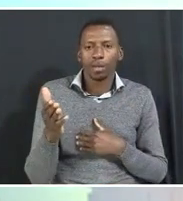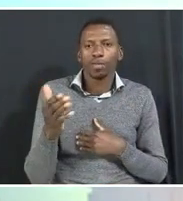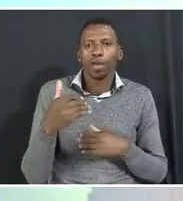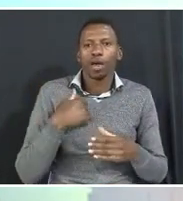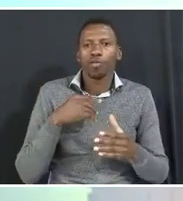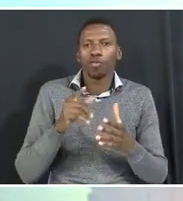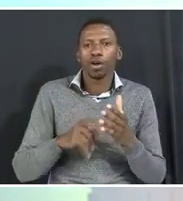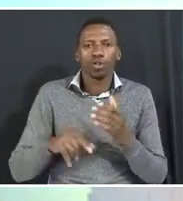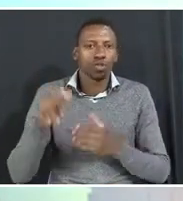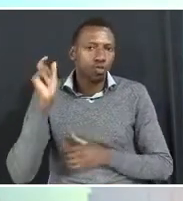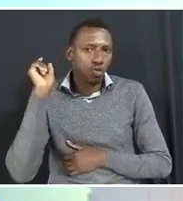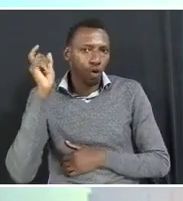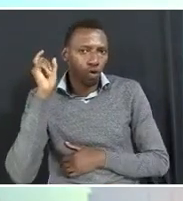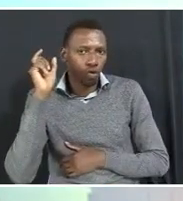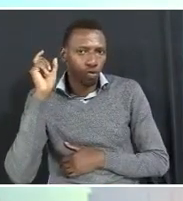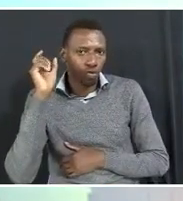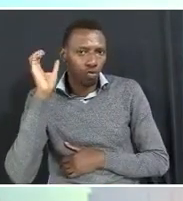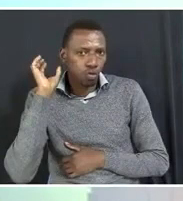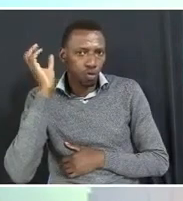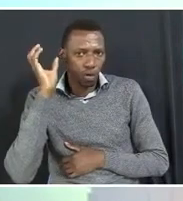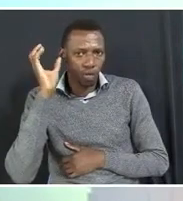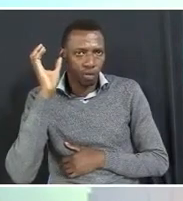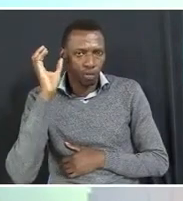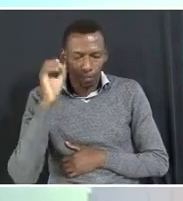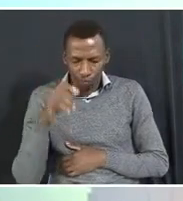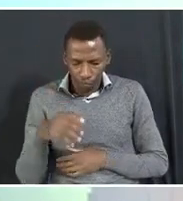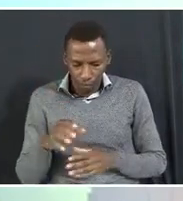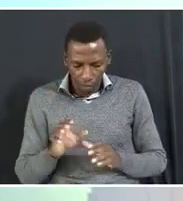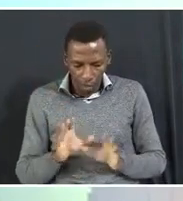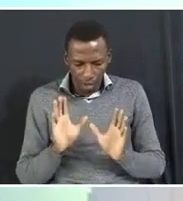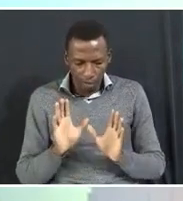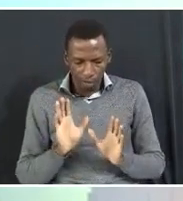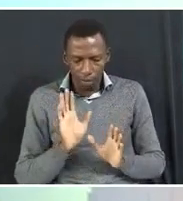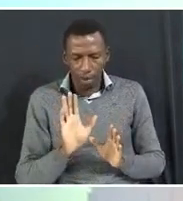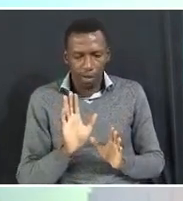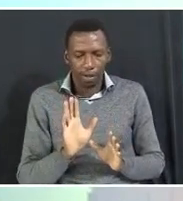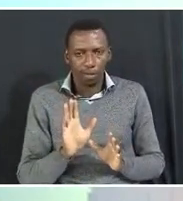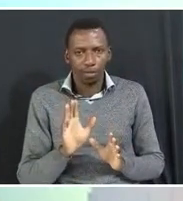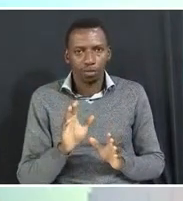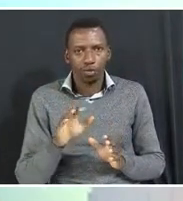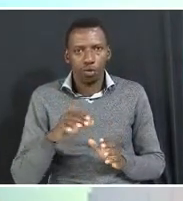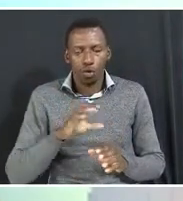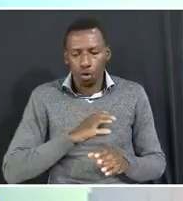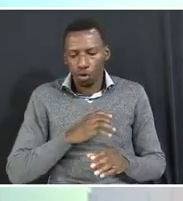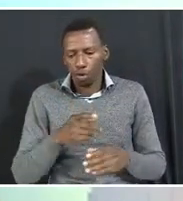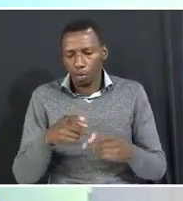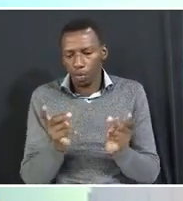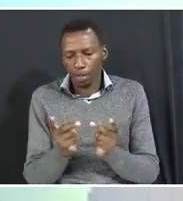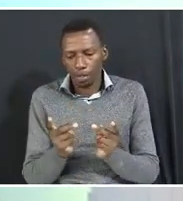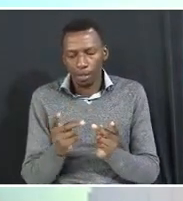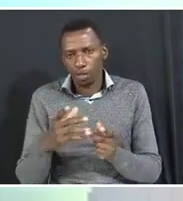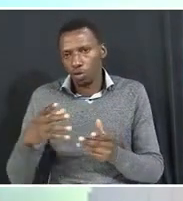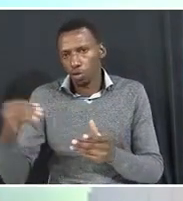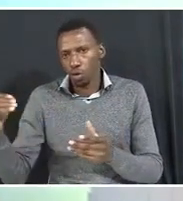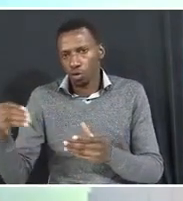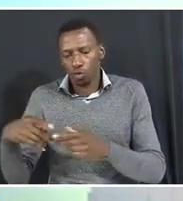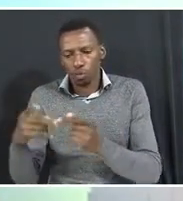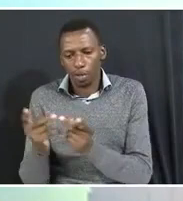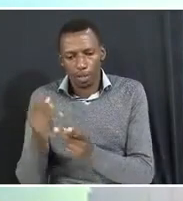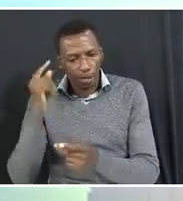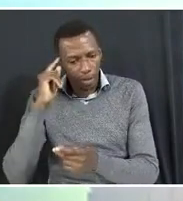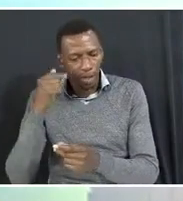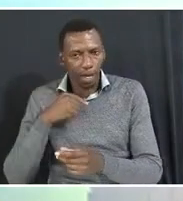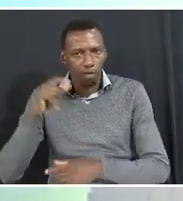gold. So he leaves his home, packs, and goes to the place where he was told that there's gold. The interesting part